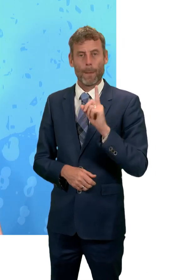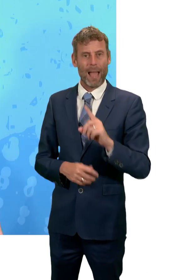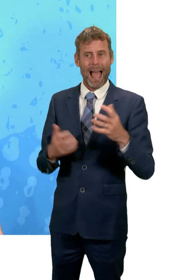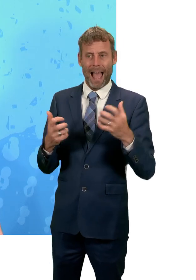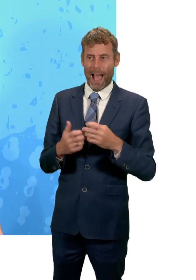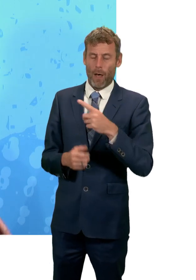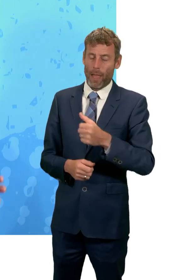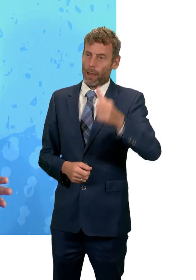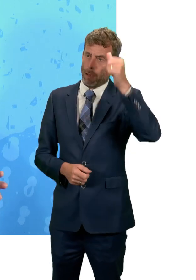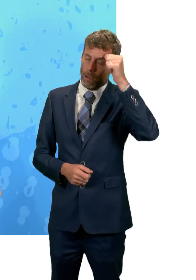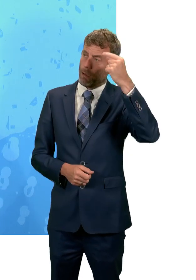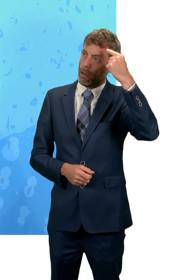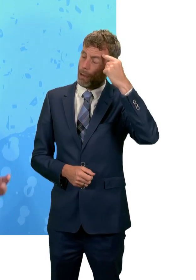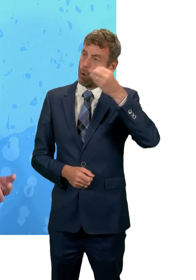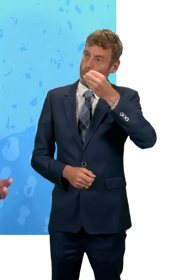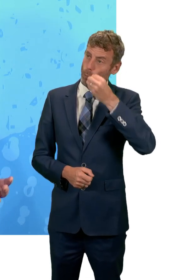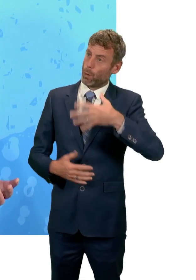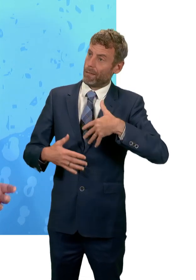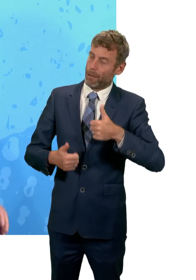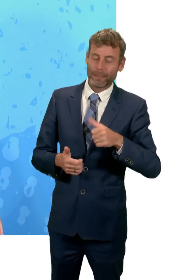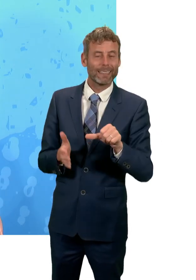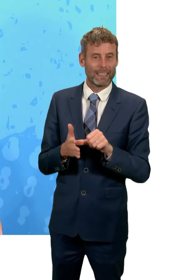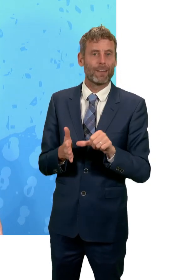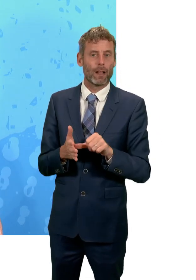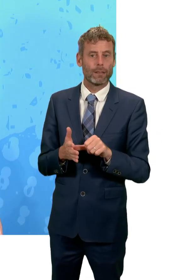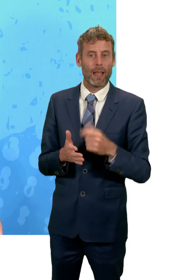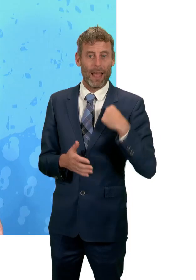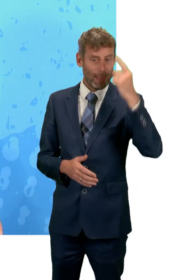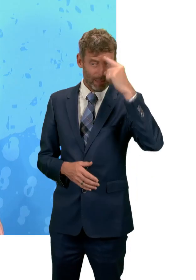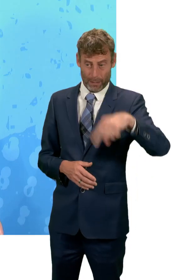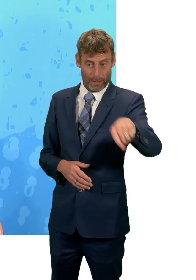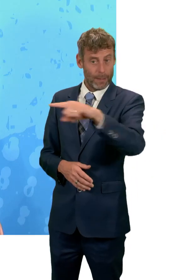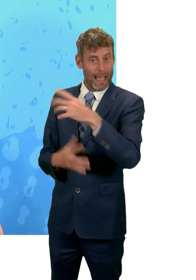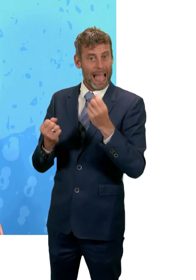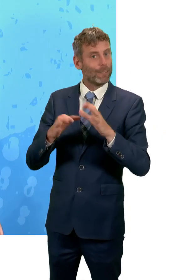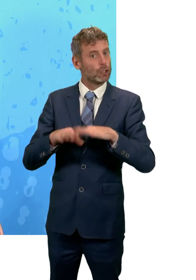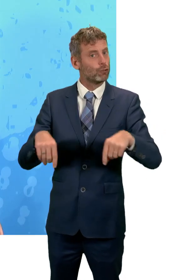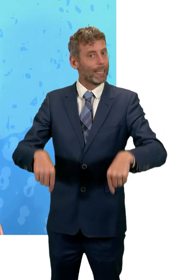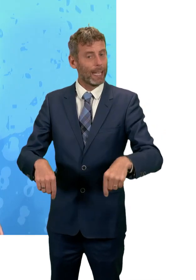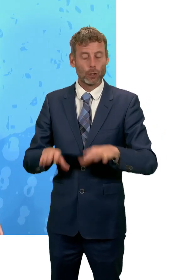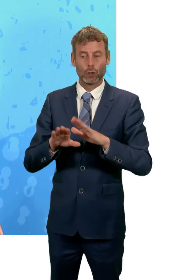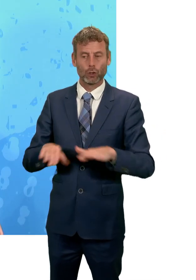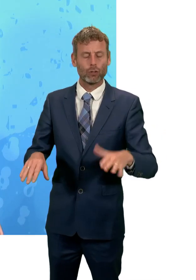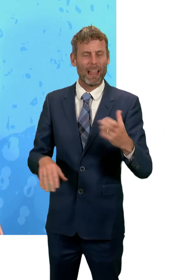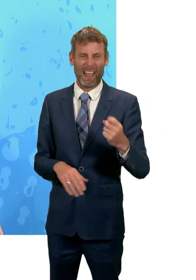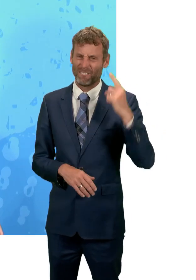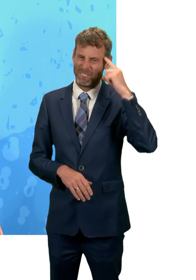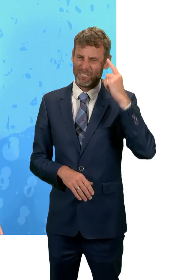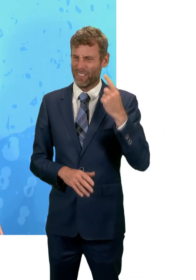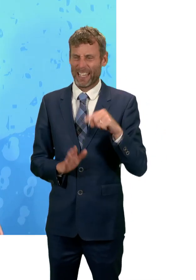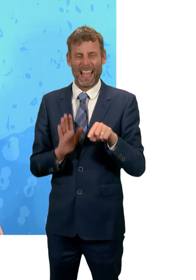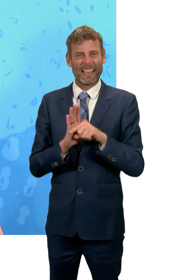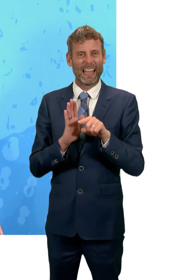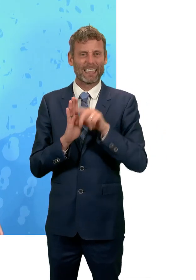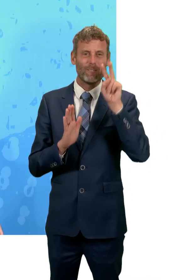tough. But I think what kids have got now, and I think a lot of us in the room, the kids these days have got a really negative view in the world because